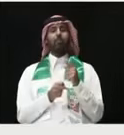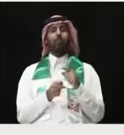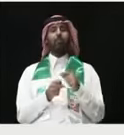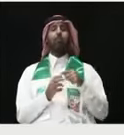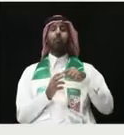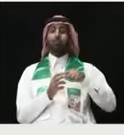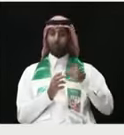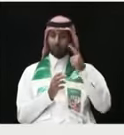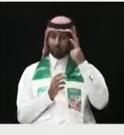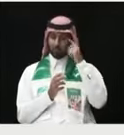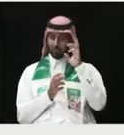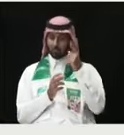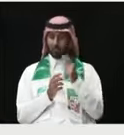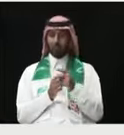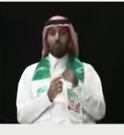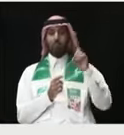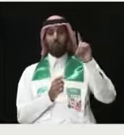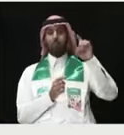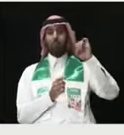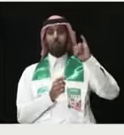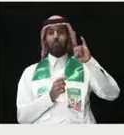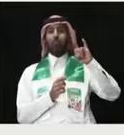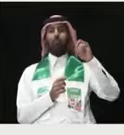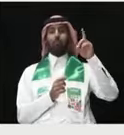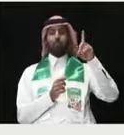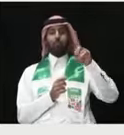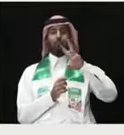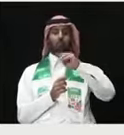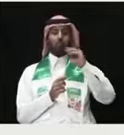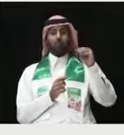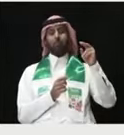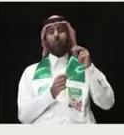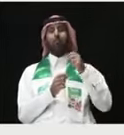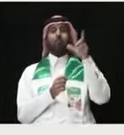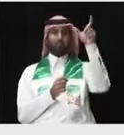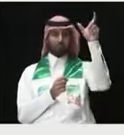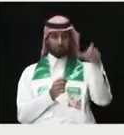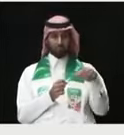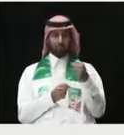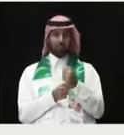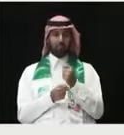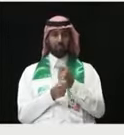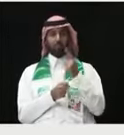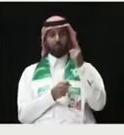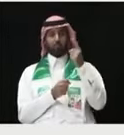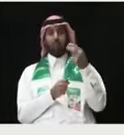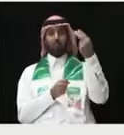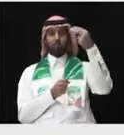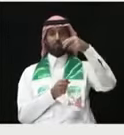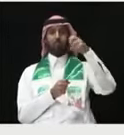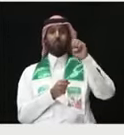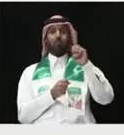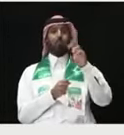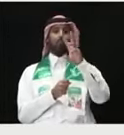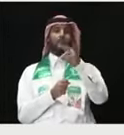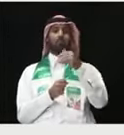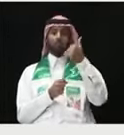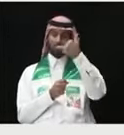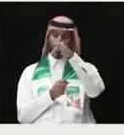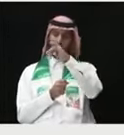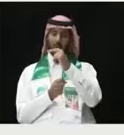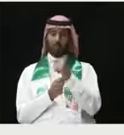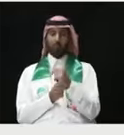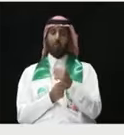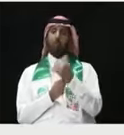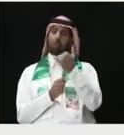did, then we have a he and the same verb, go. Did he go out? What do you think? Did he